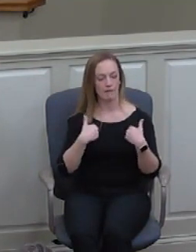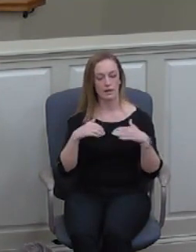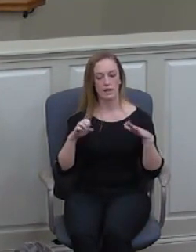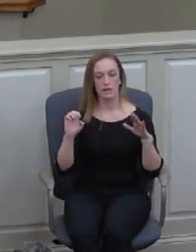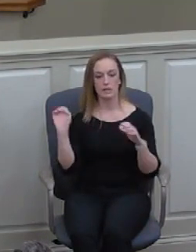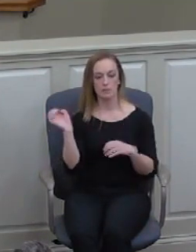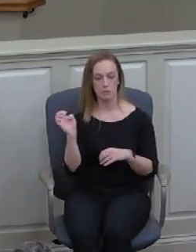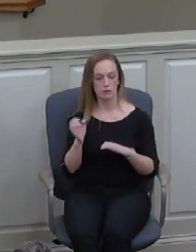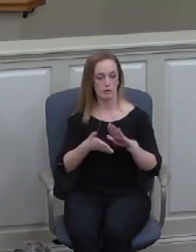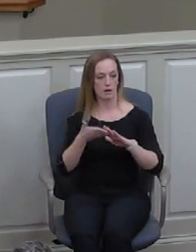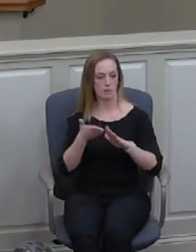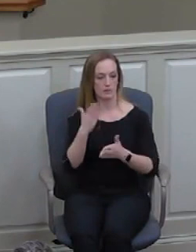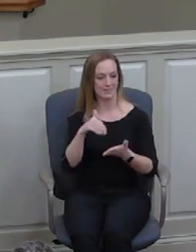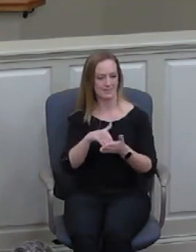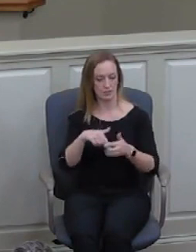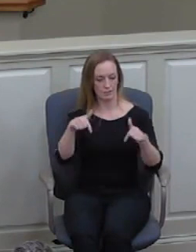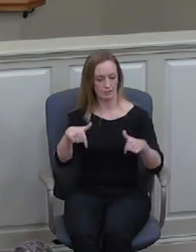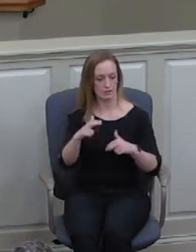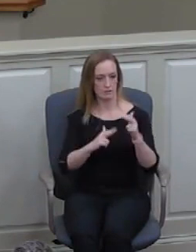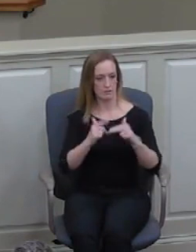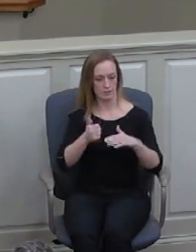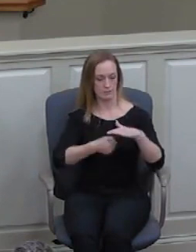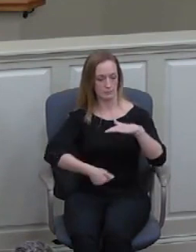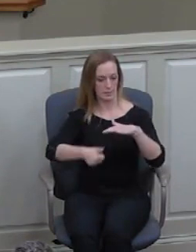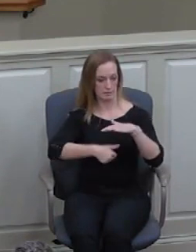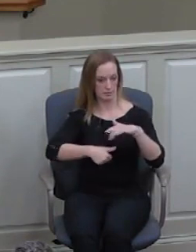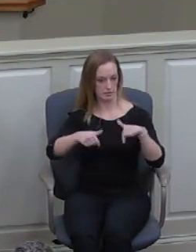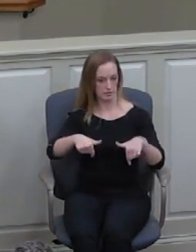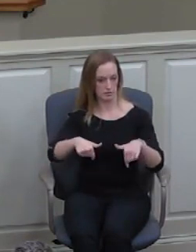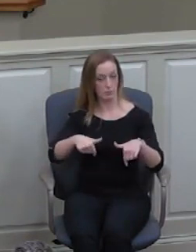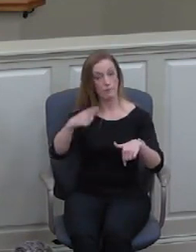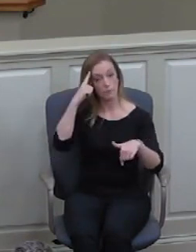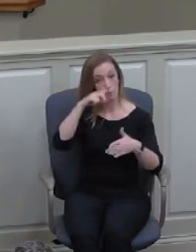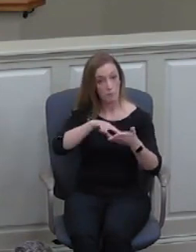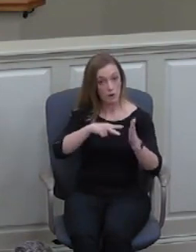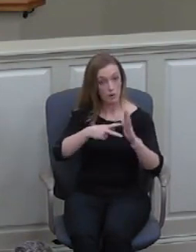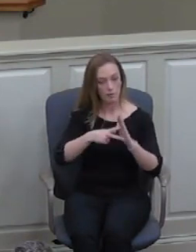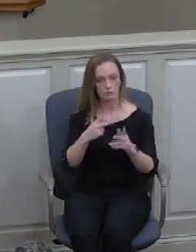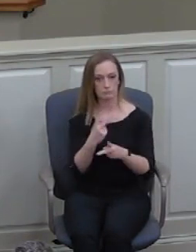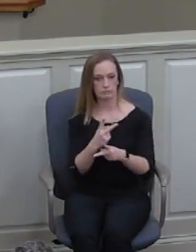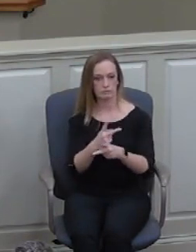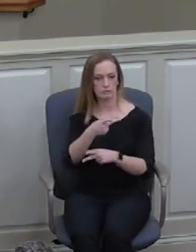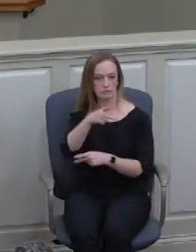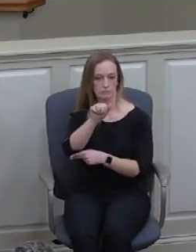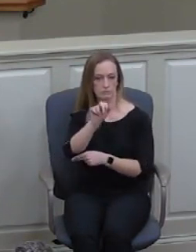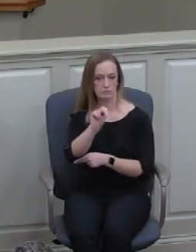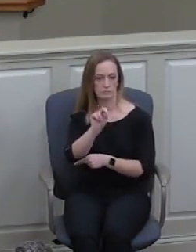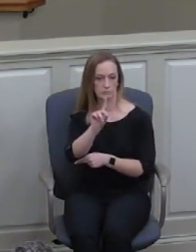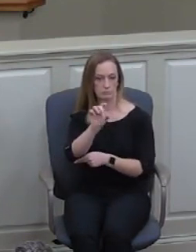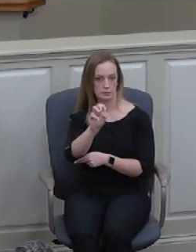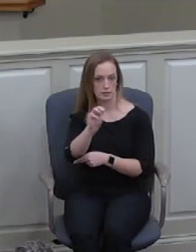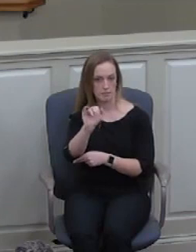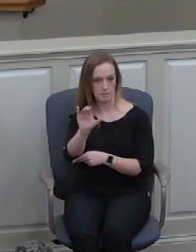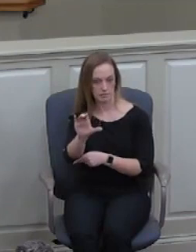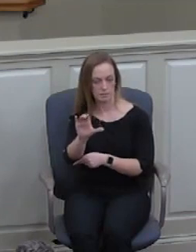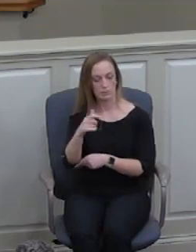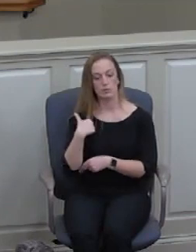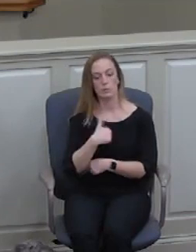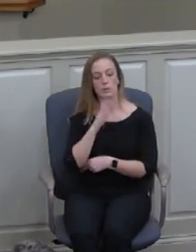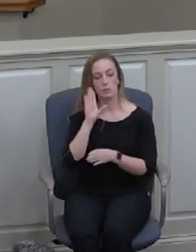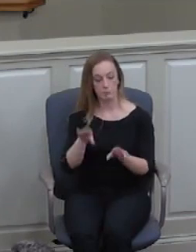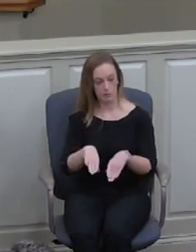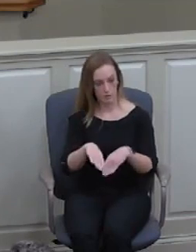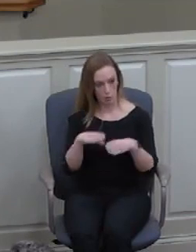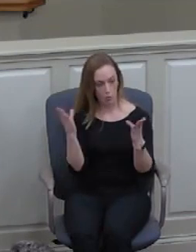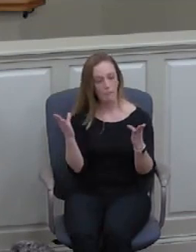of this building for the purpose of this pandemic. We will be open to the